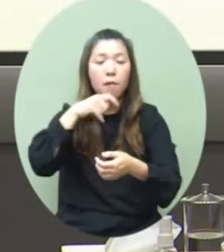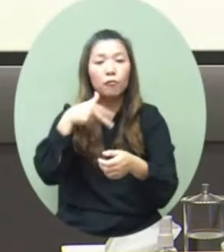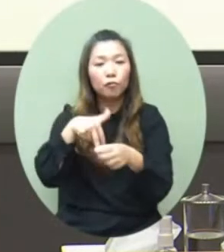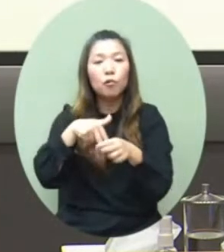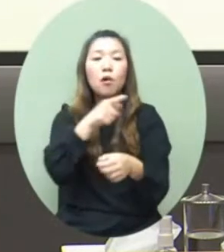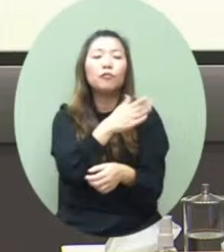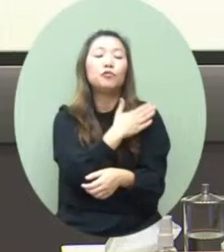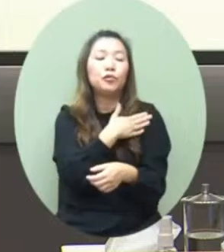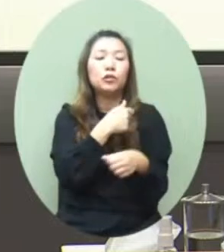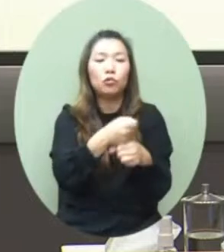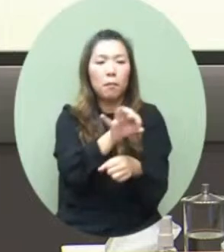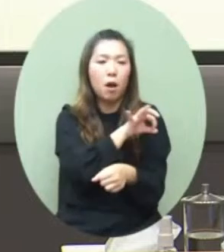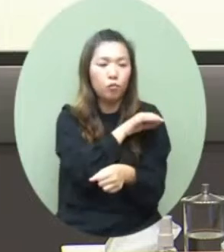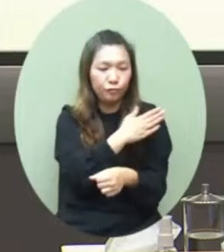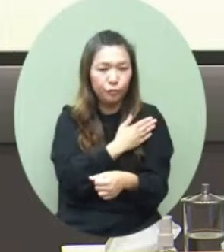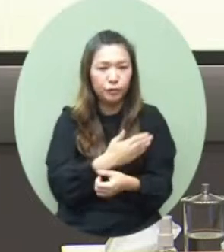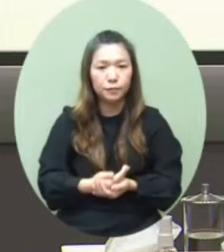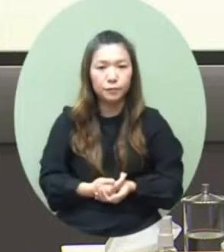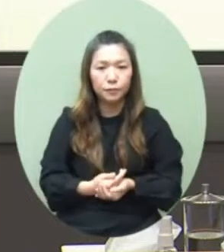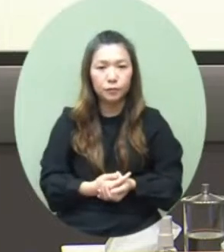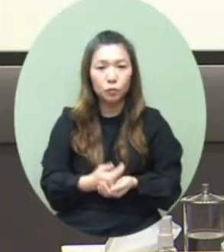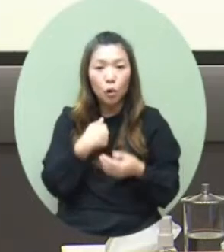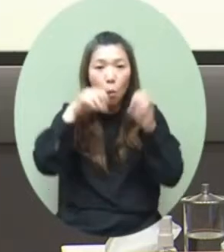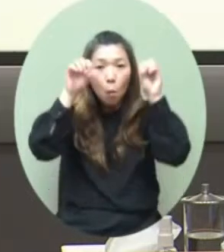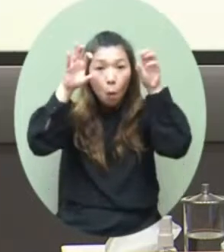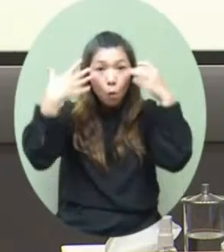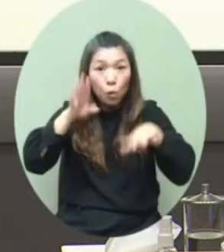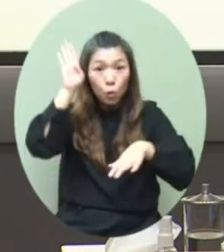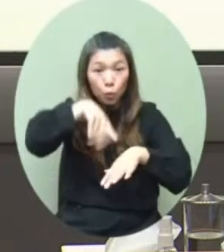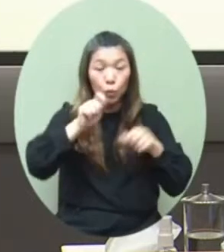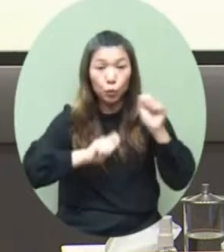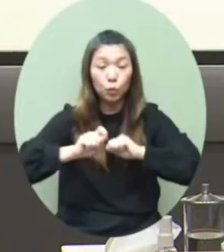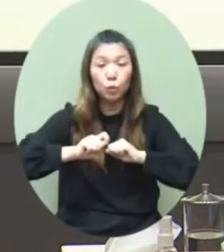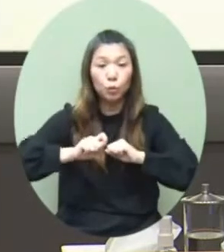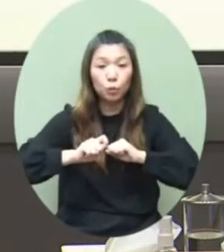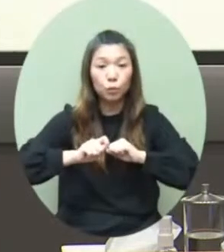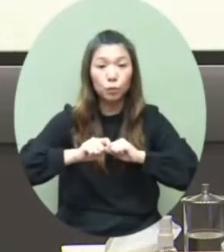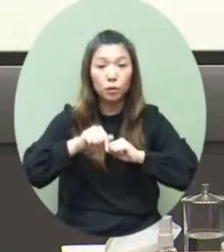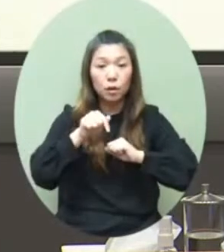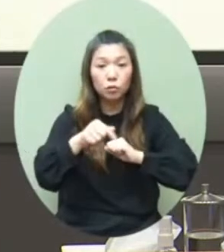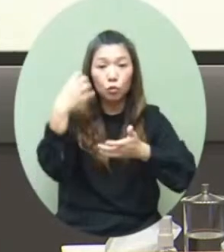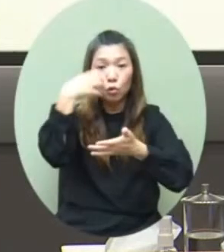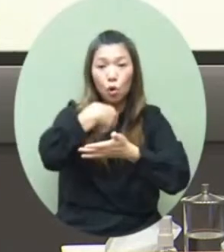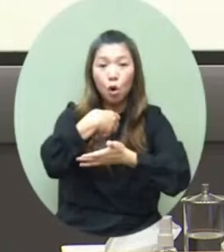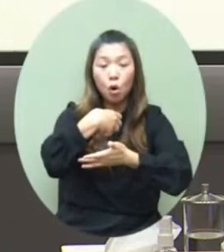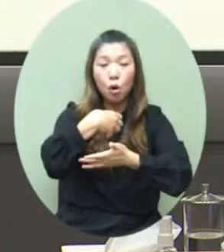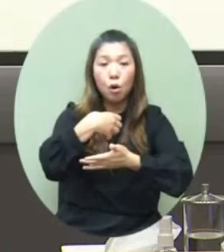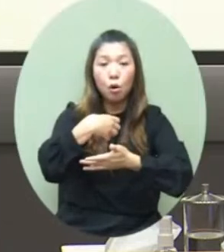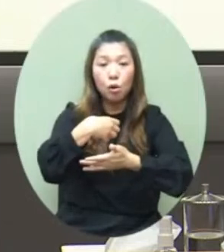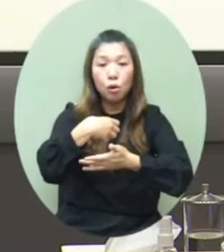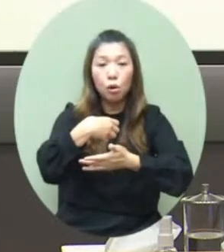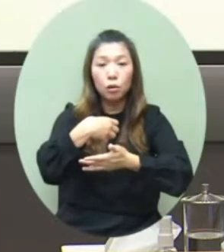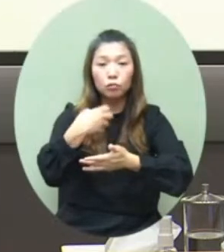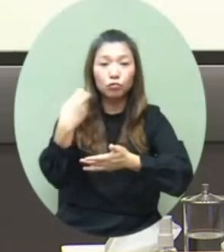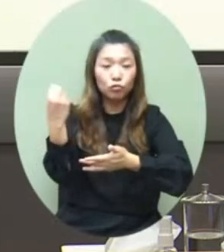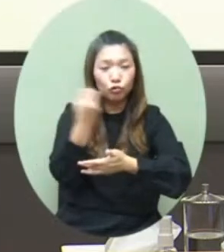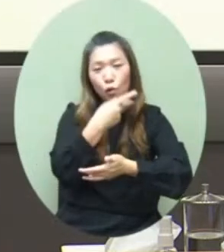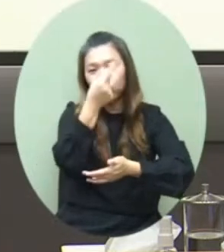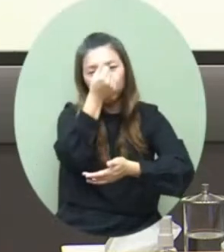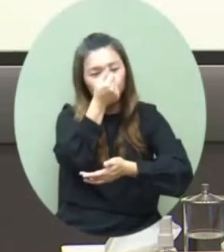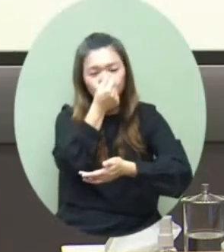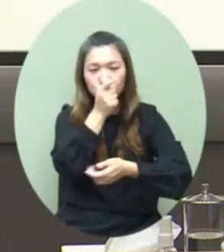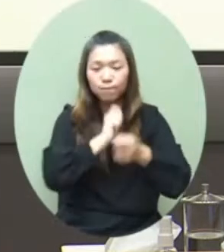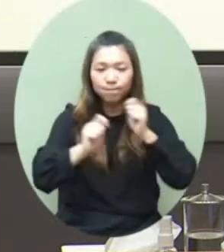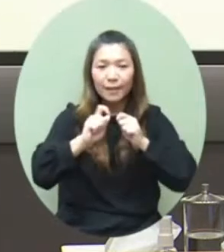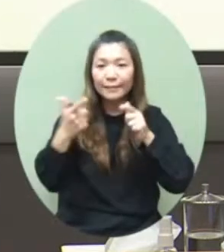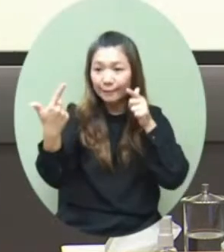Club will be inviting the Manchester United U16 to come and play the friendly match